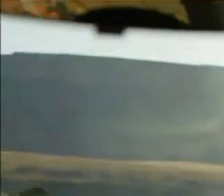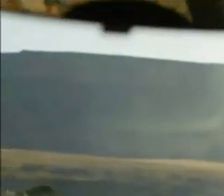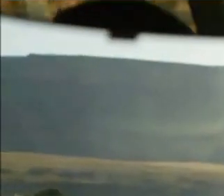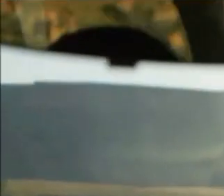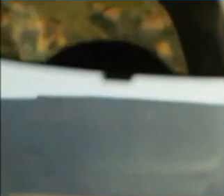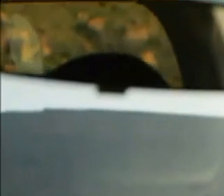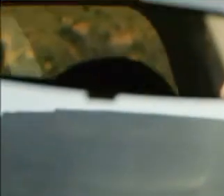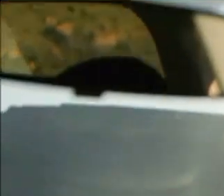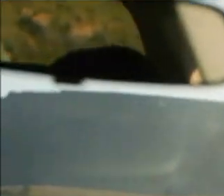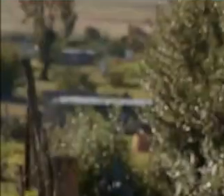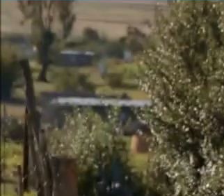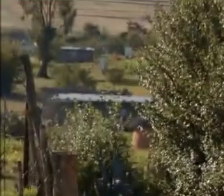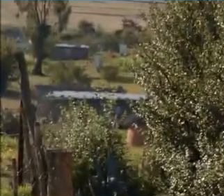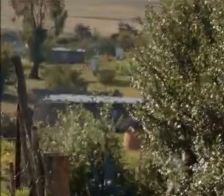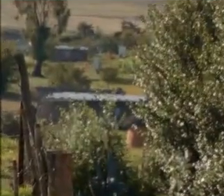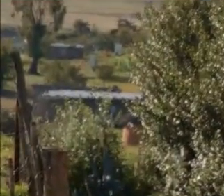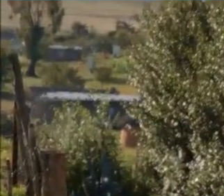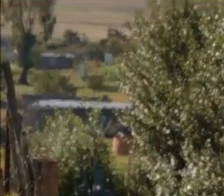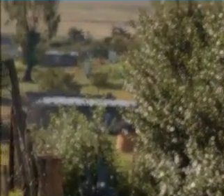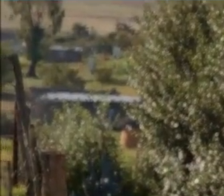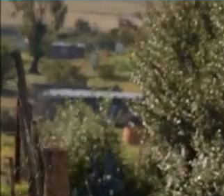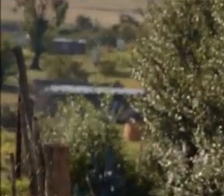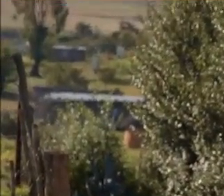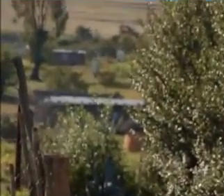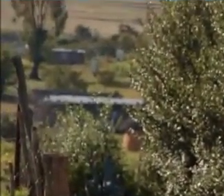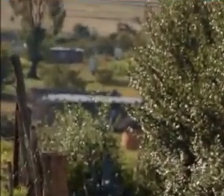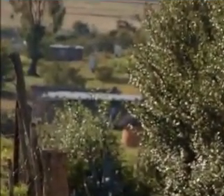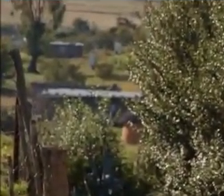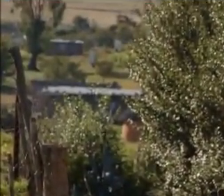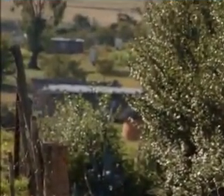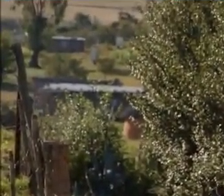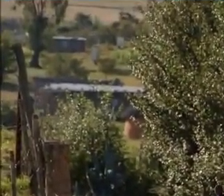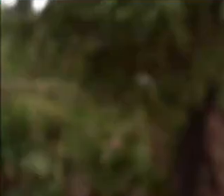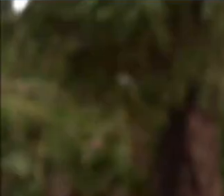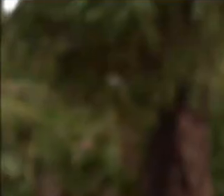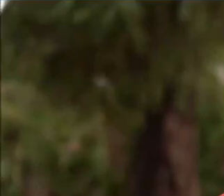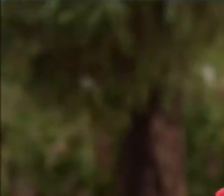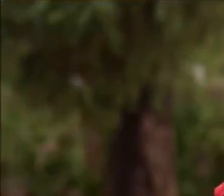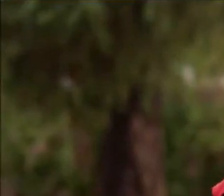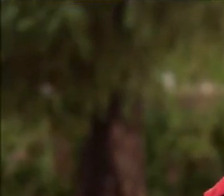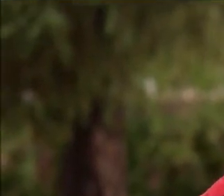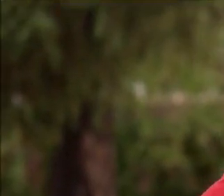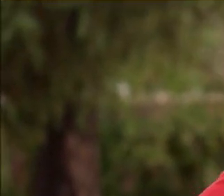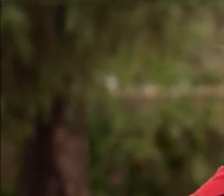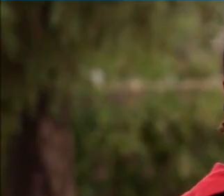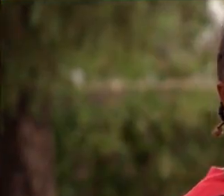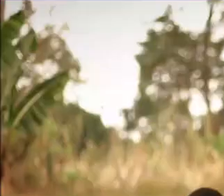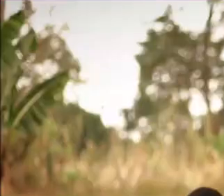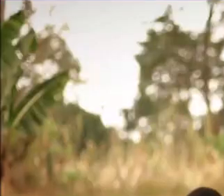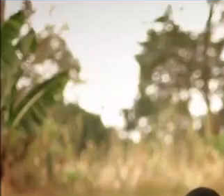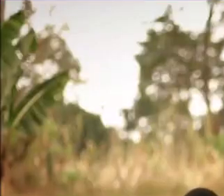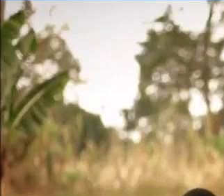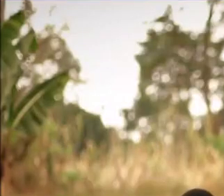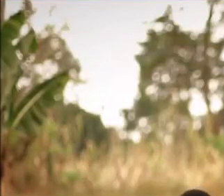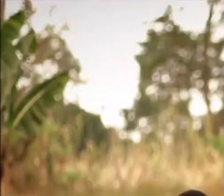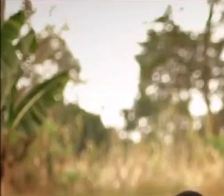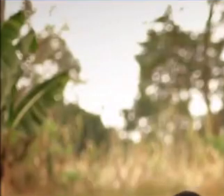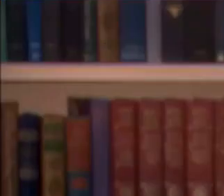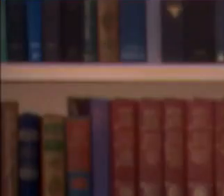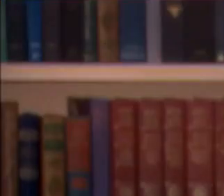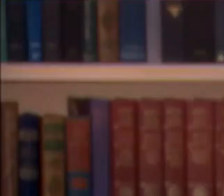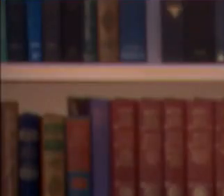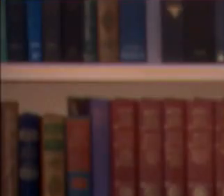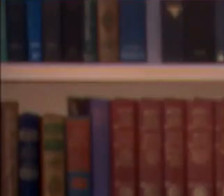AIDS is still the biggest killer of women of reproductive age worldwide. It's vital that we come together in partnership to address